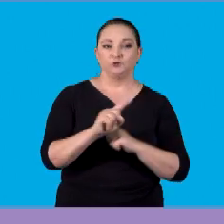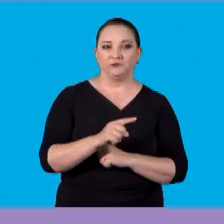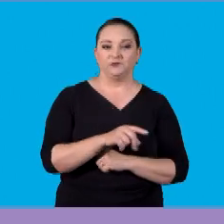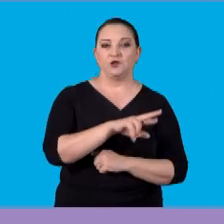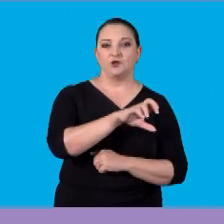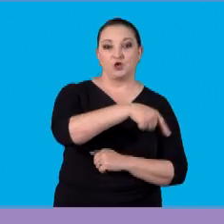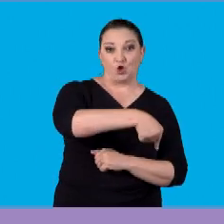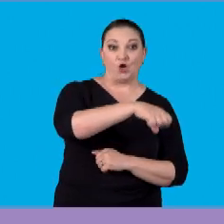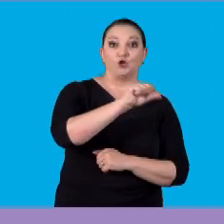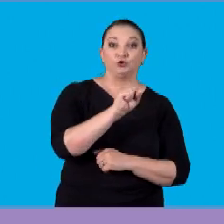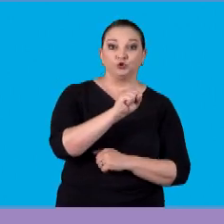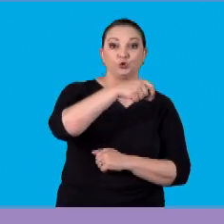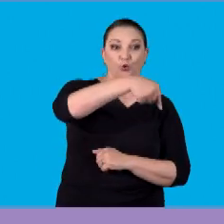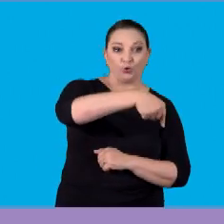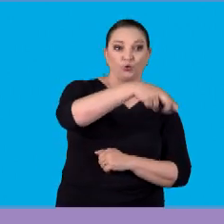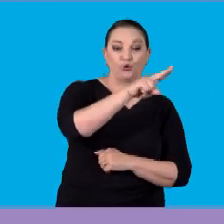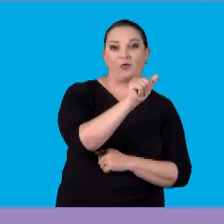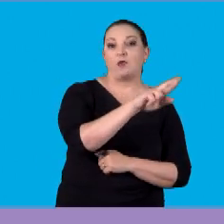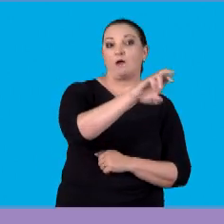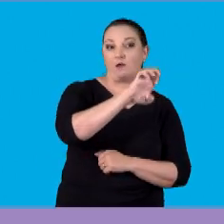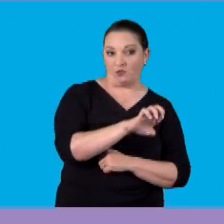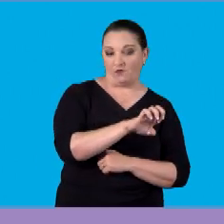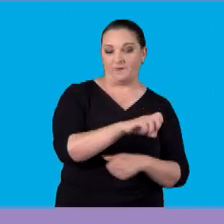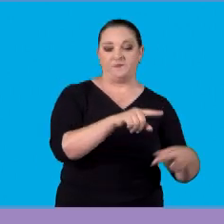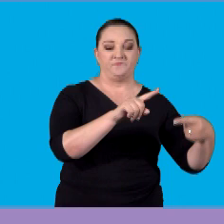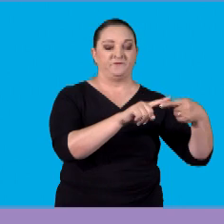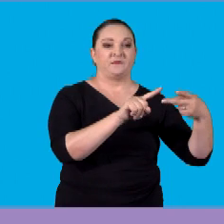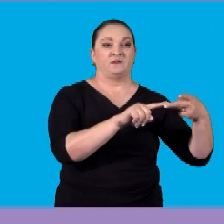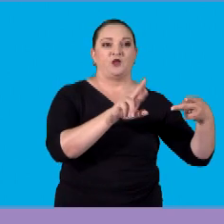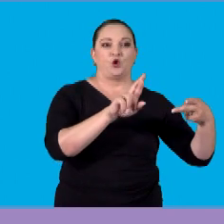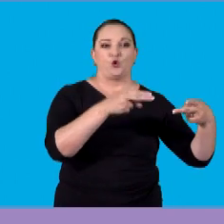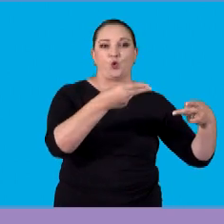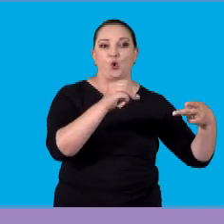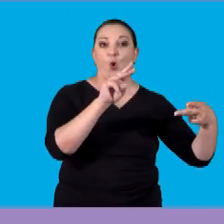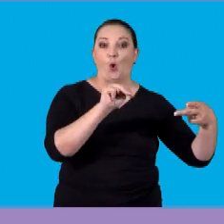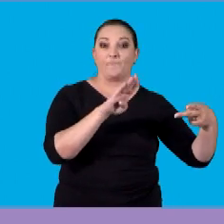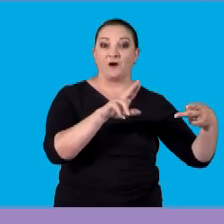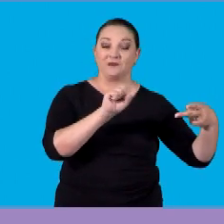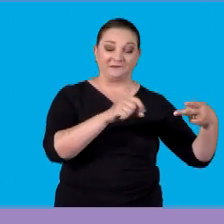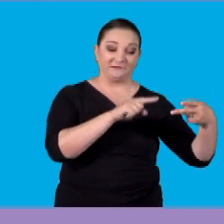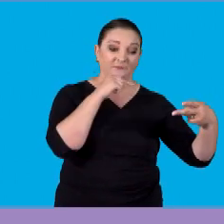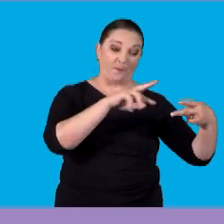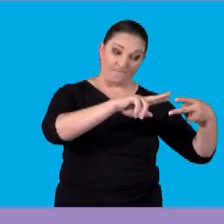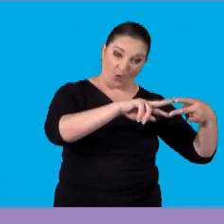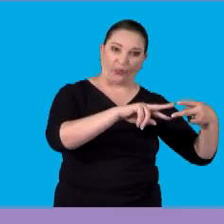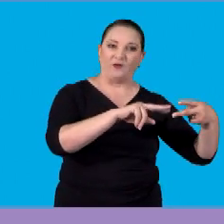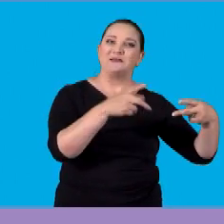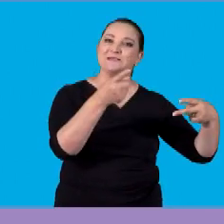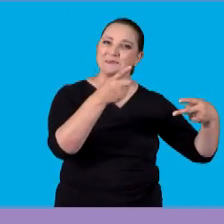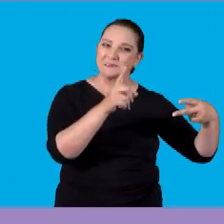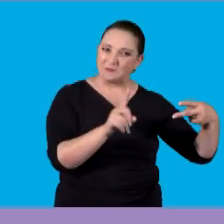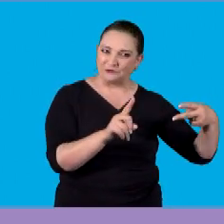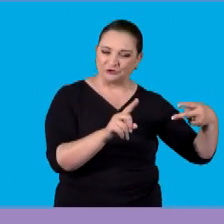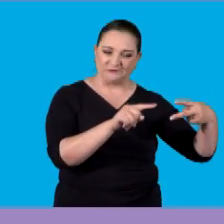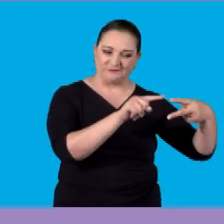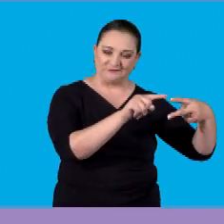square and a rhombus. Now, if you remember, a square is a special rectangle and a rhombus is a special